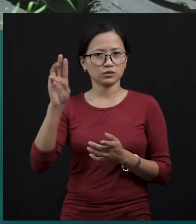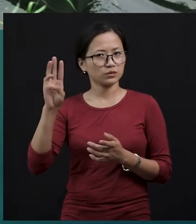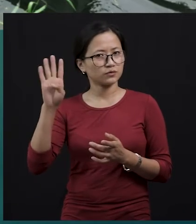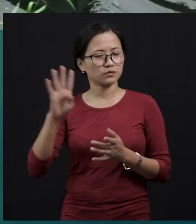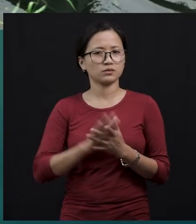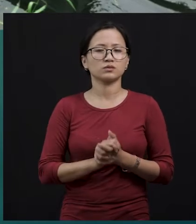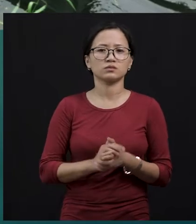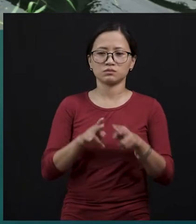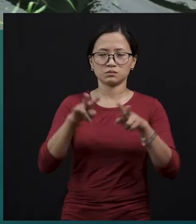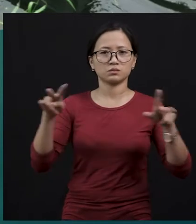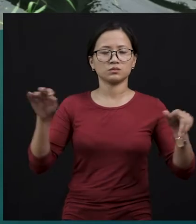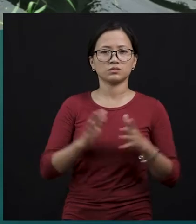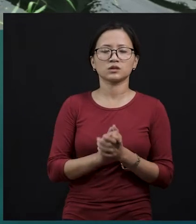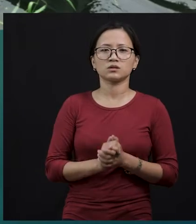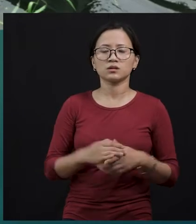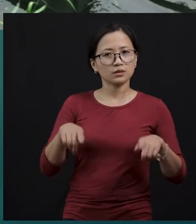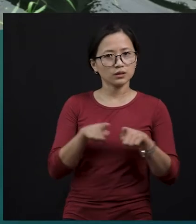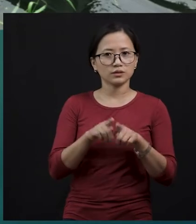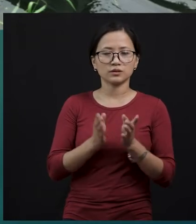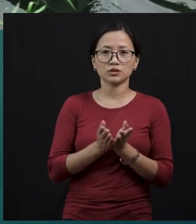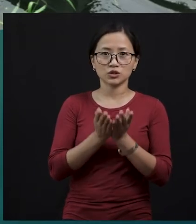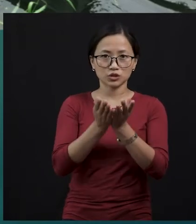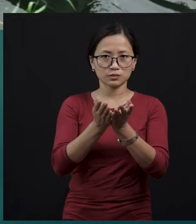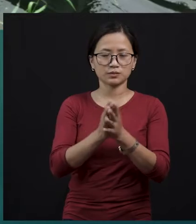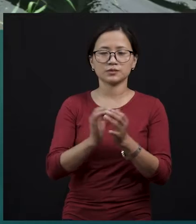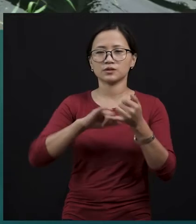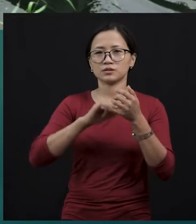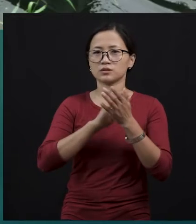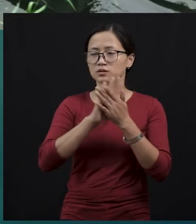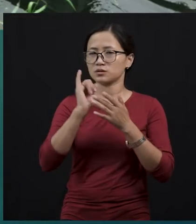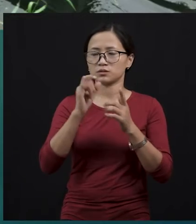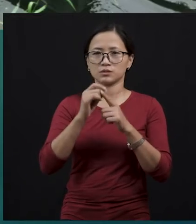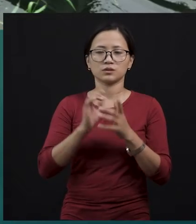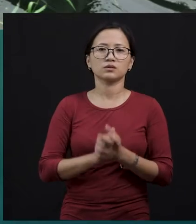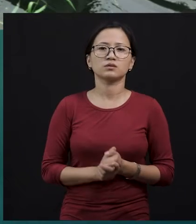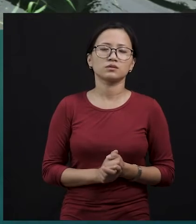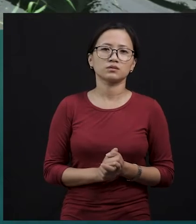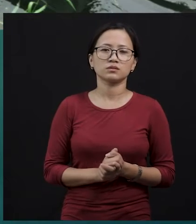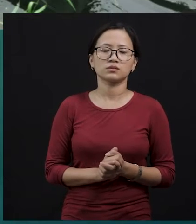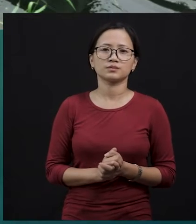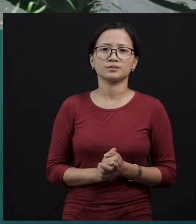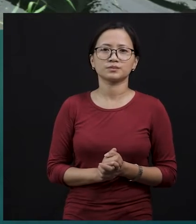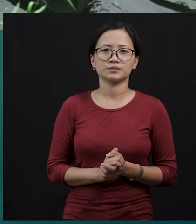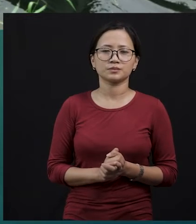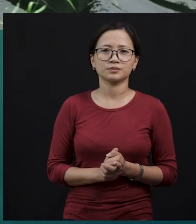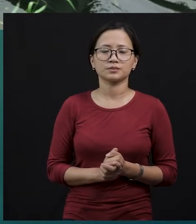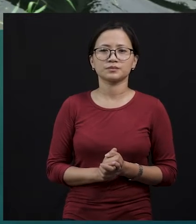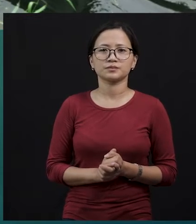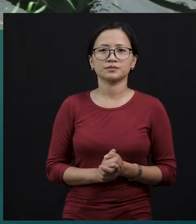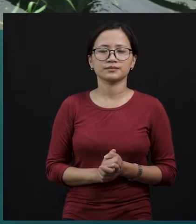we do not know the difference between a boat and a ship, right? Today, I'm going to show you the difference of a boat and a